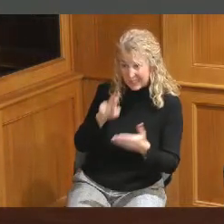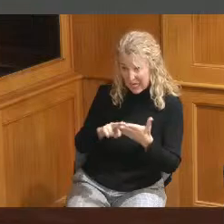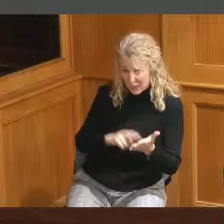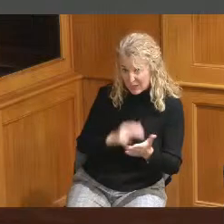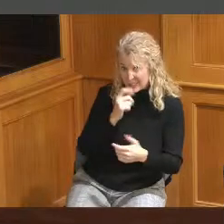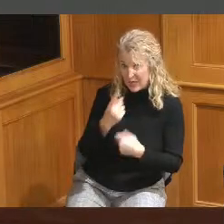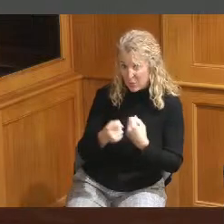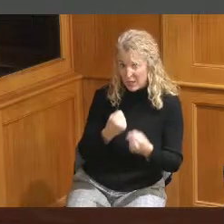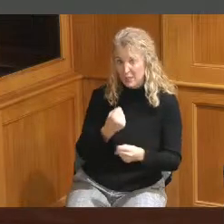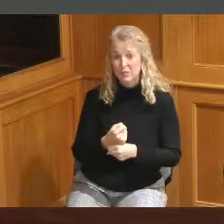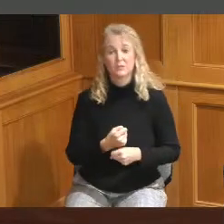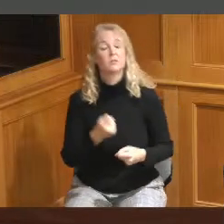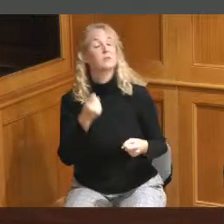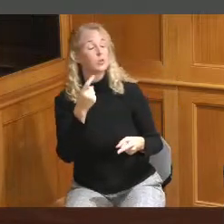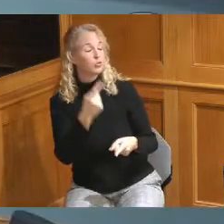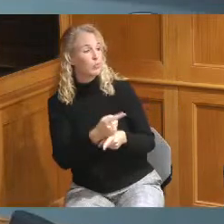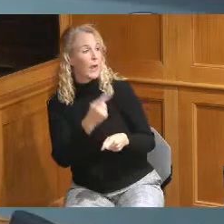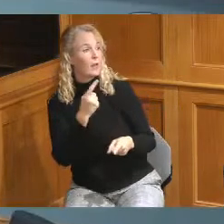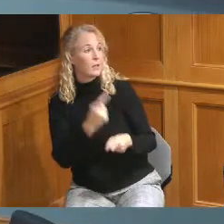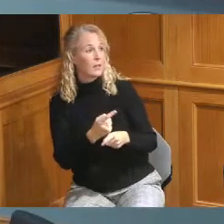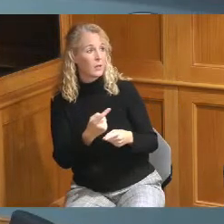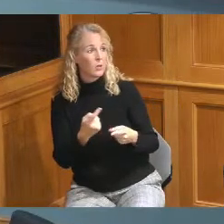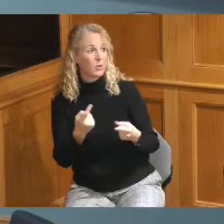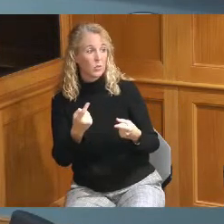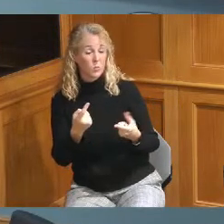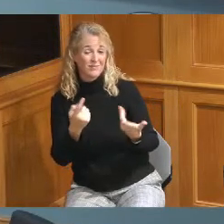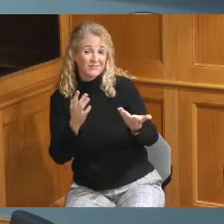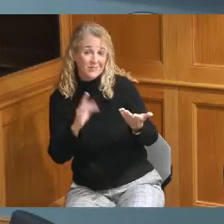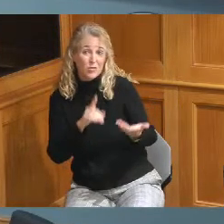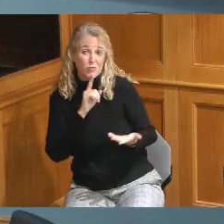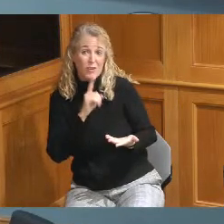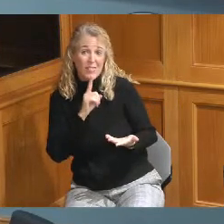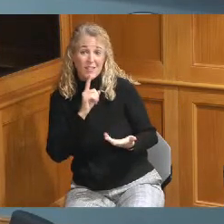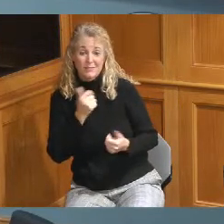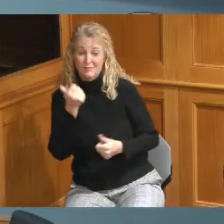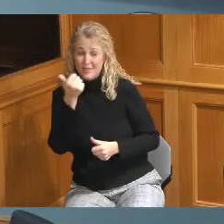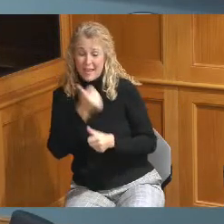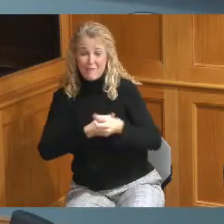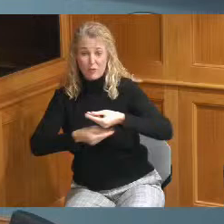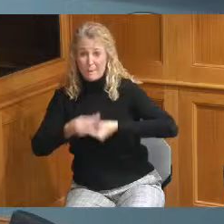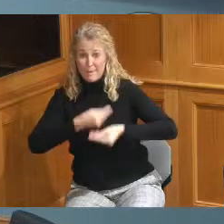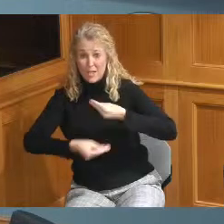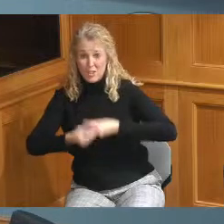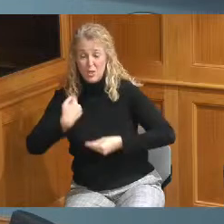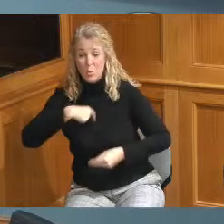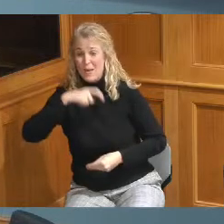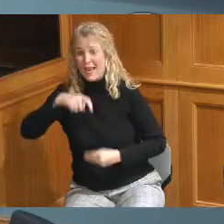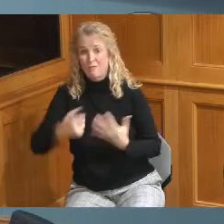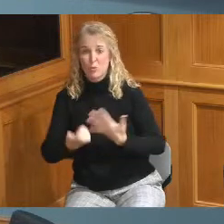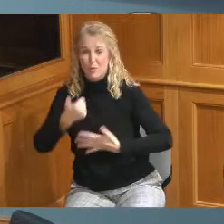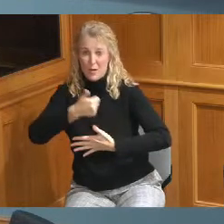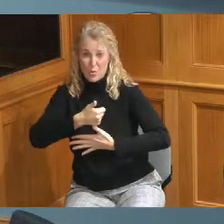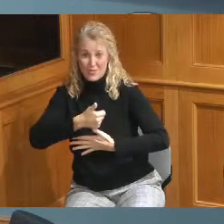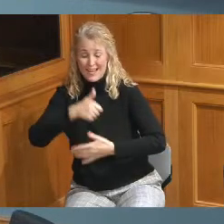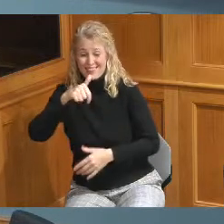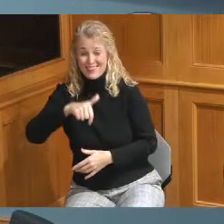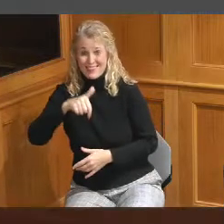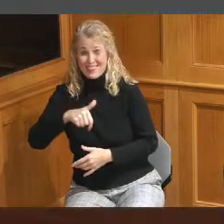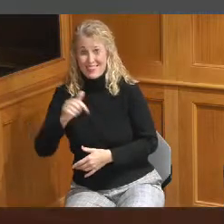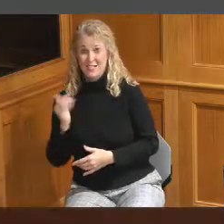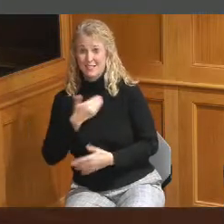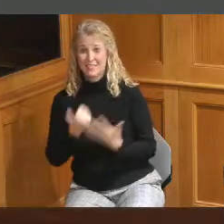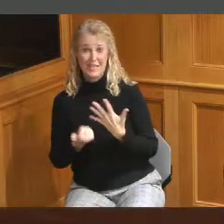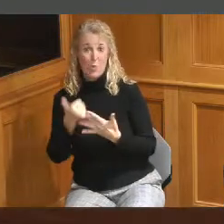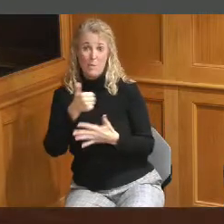1-year contract. So I'm just trying to make sure. we ultimately, as any budget happens, we have to prioritize. Okay. And this is